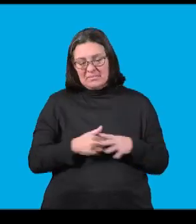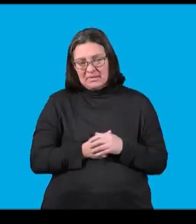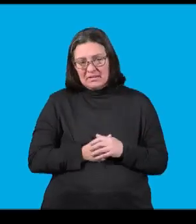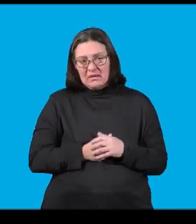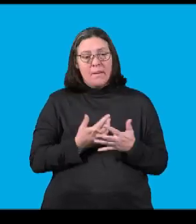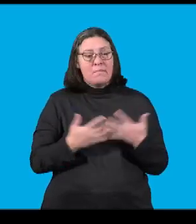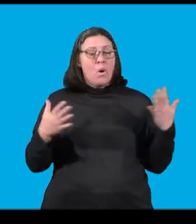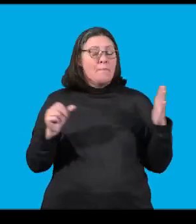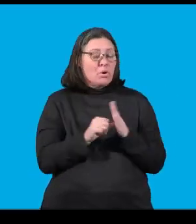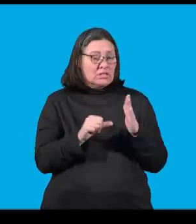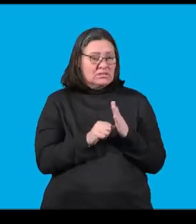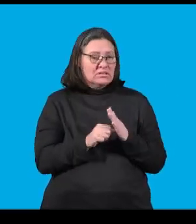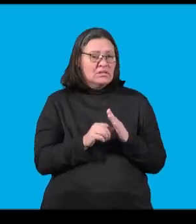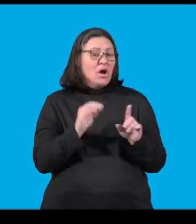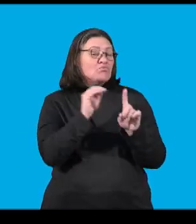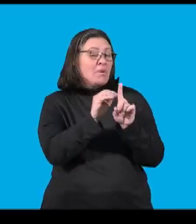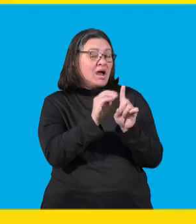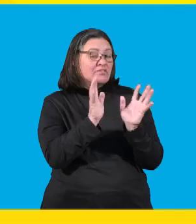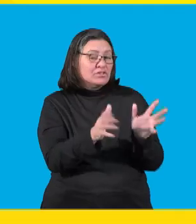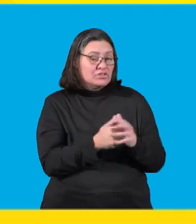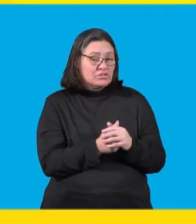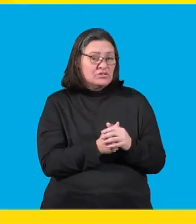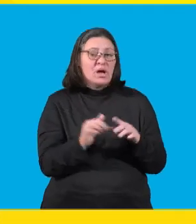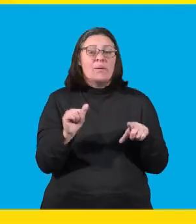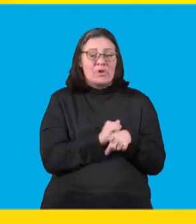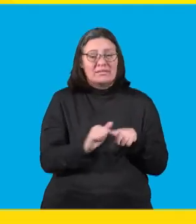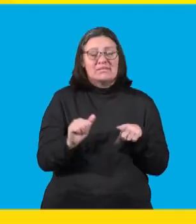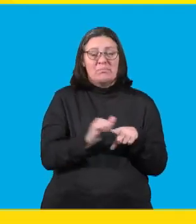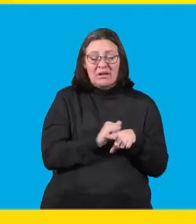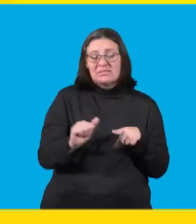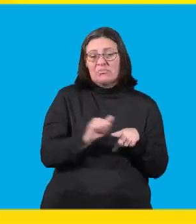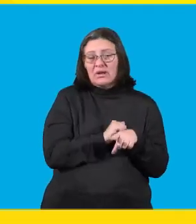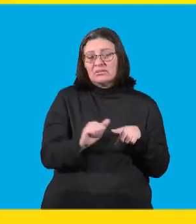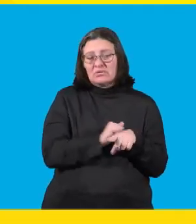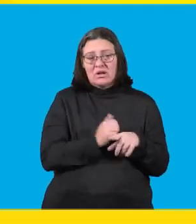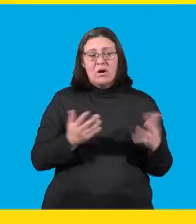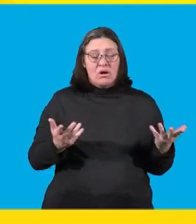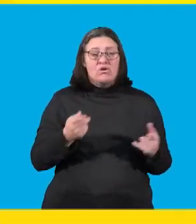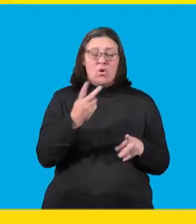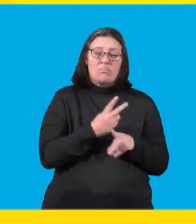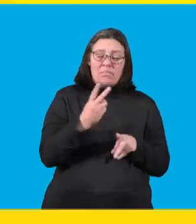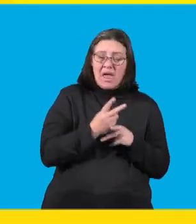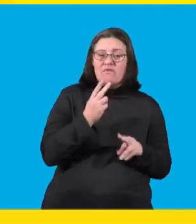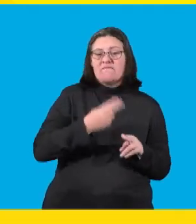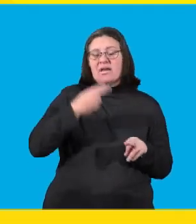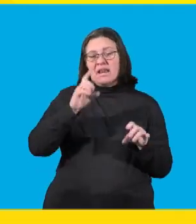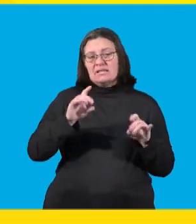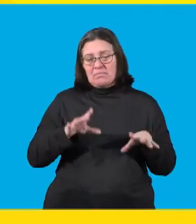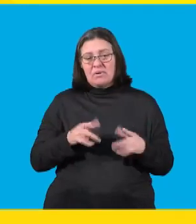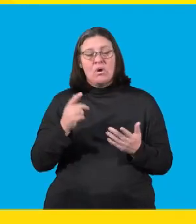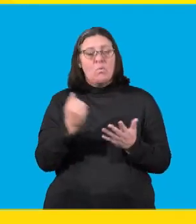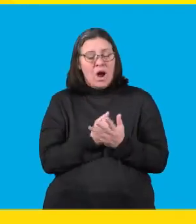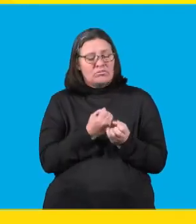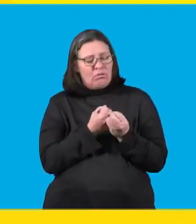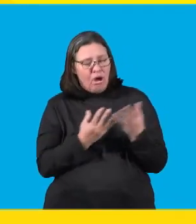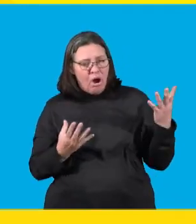exam. And most importantly, which I did remind you about, practice, practice, practice. Where do you practice? When you're preparing for a final exam,